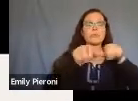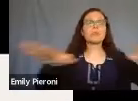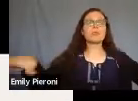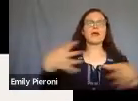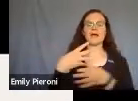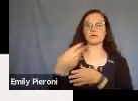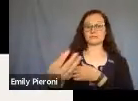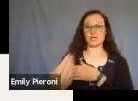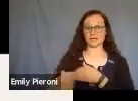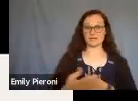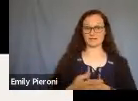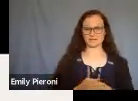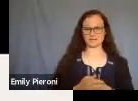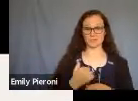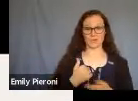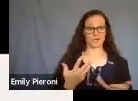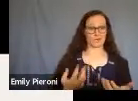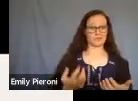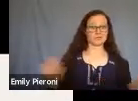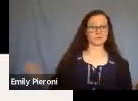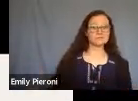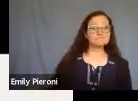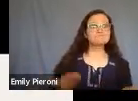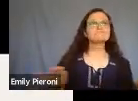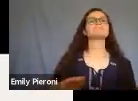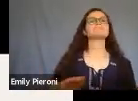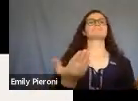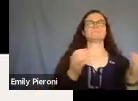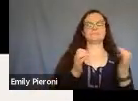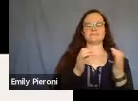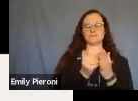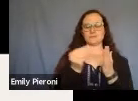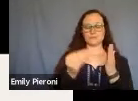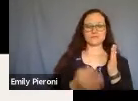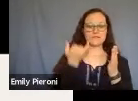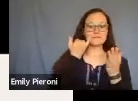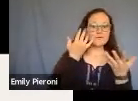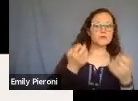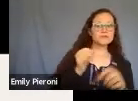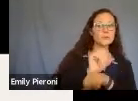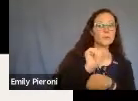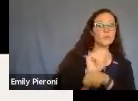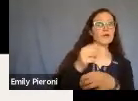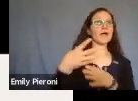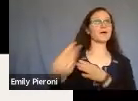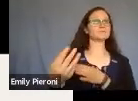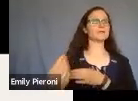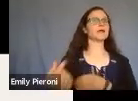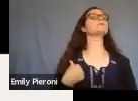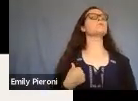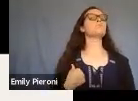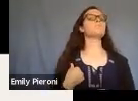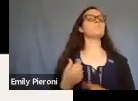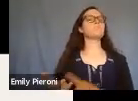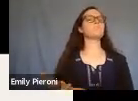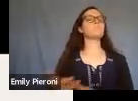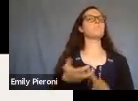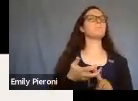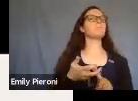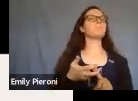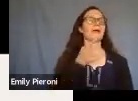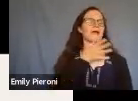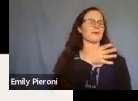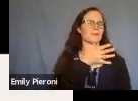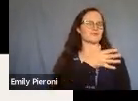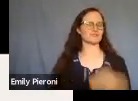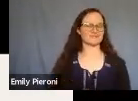to encourage all the students out there that are thinking of a profession out of doors that they might want to consider agriculture. So that's a silver